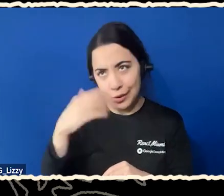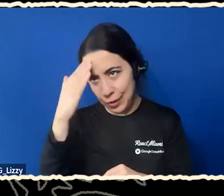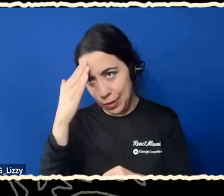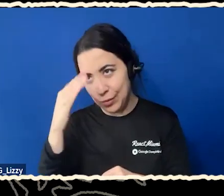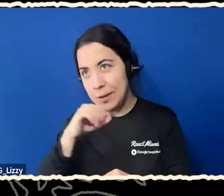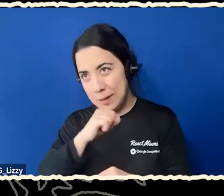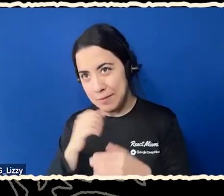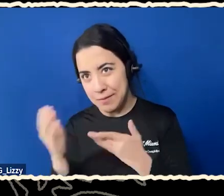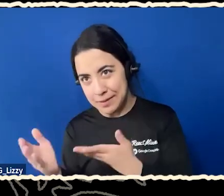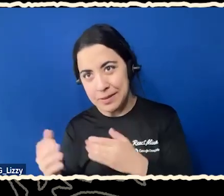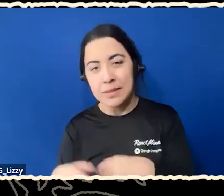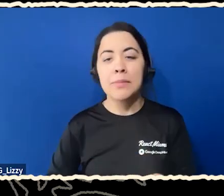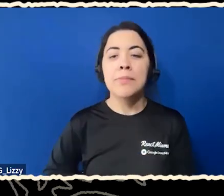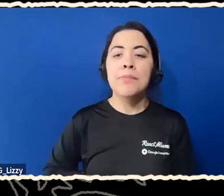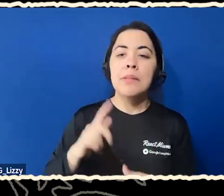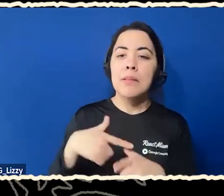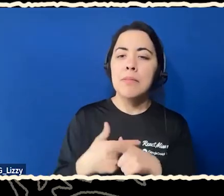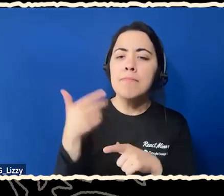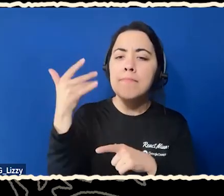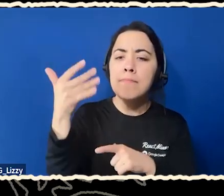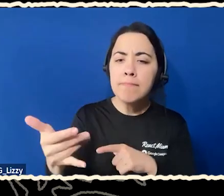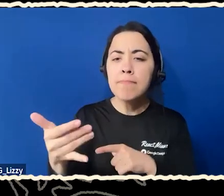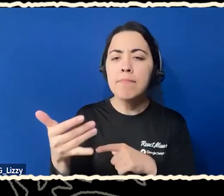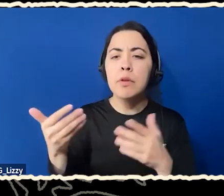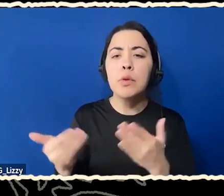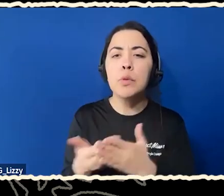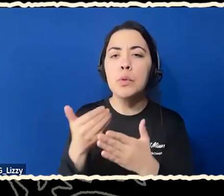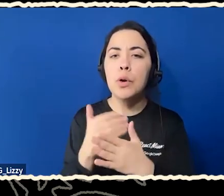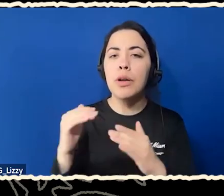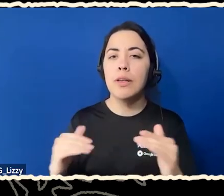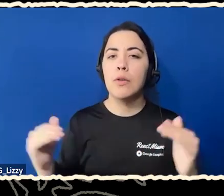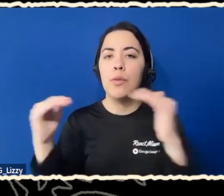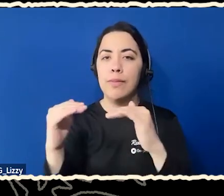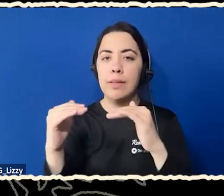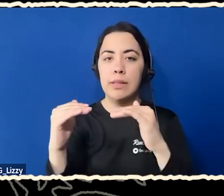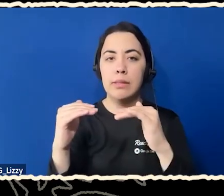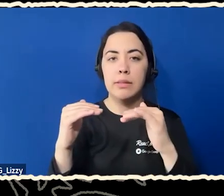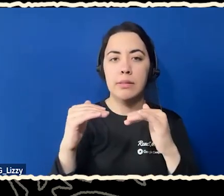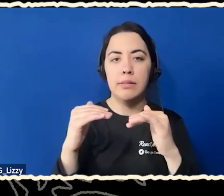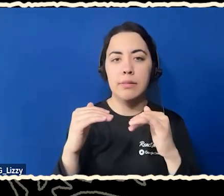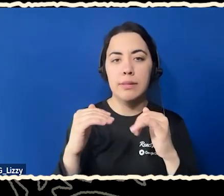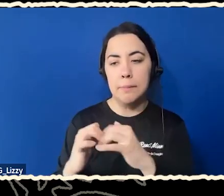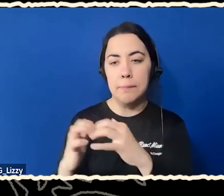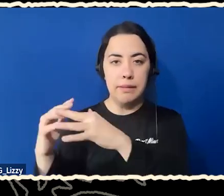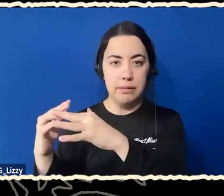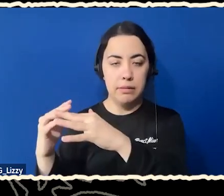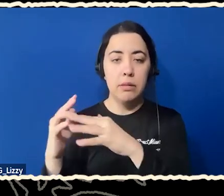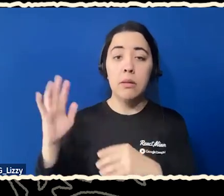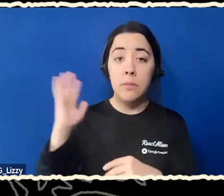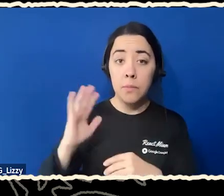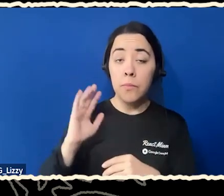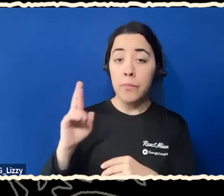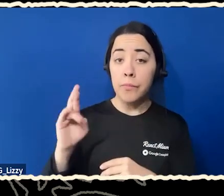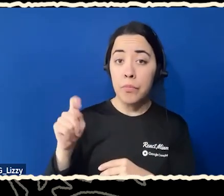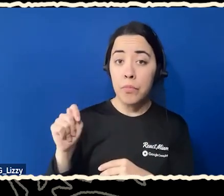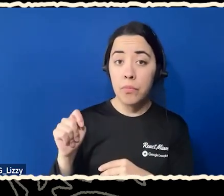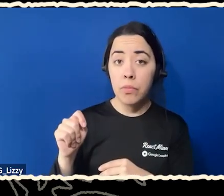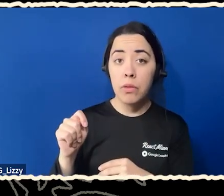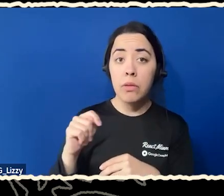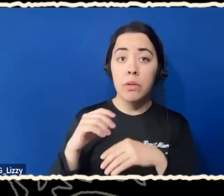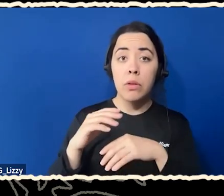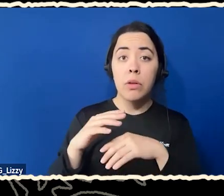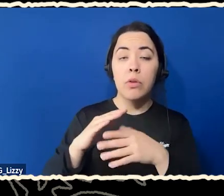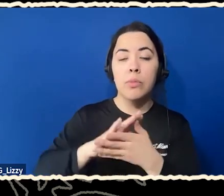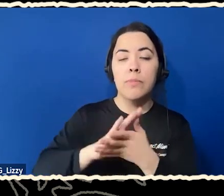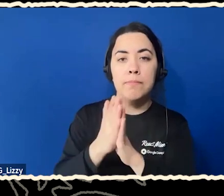calls to create element, or the newer equivalents. And so at runtime, React calls create element, and it just converts